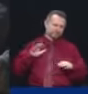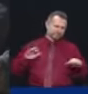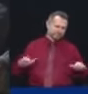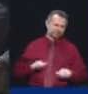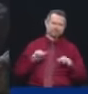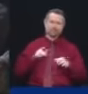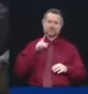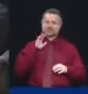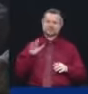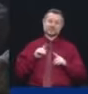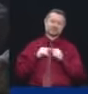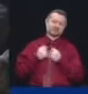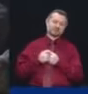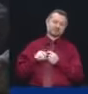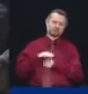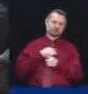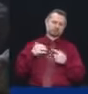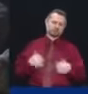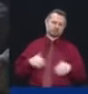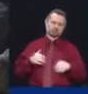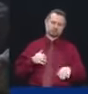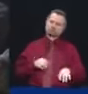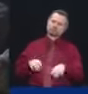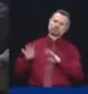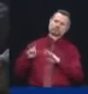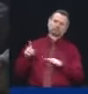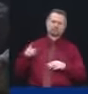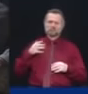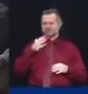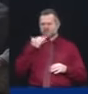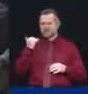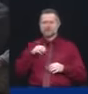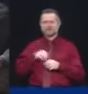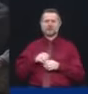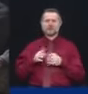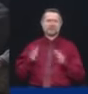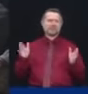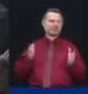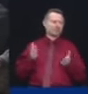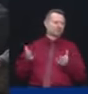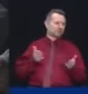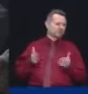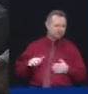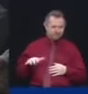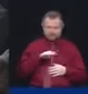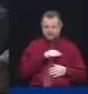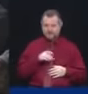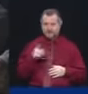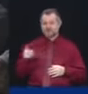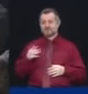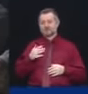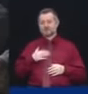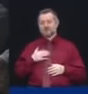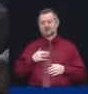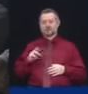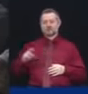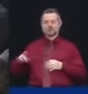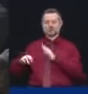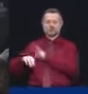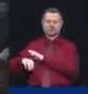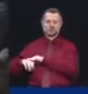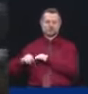team epitomize the very best in public service. I often say Troy's my right arm. He's really my right arm and my